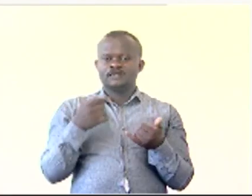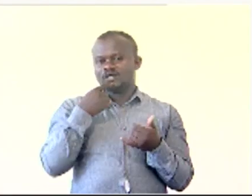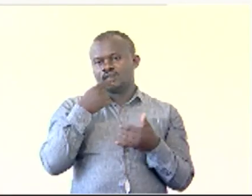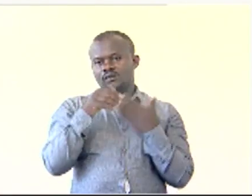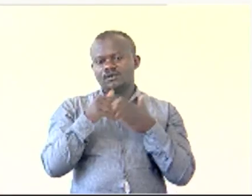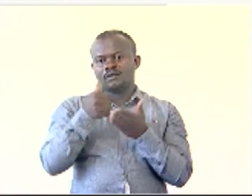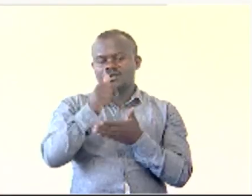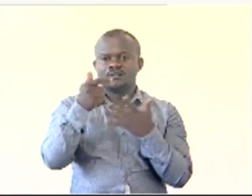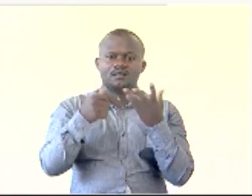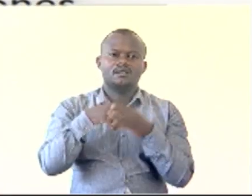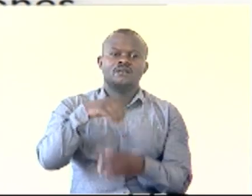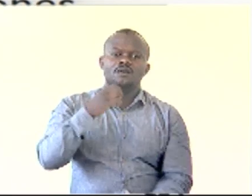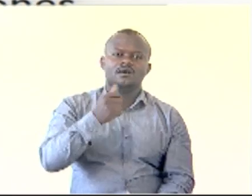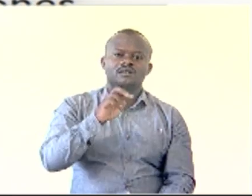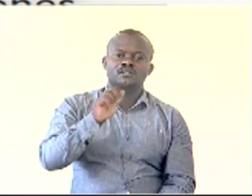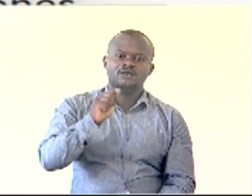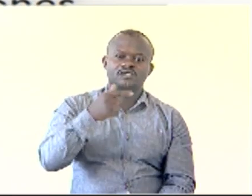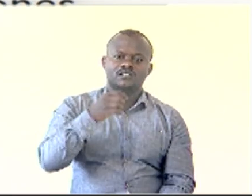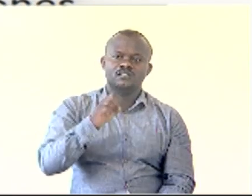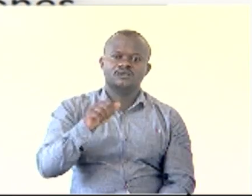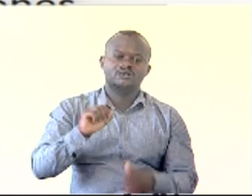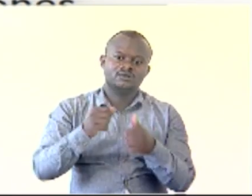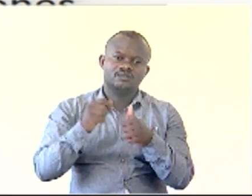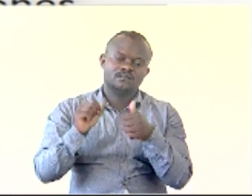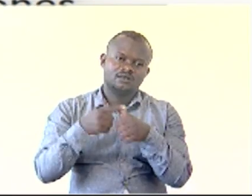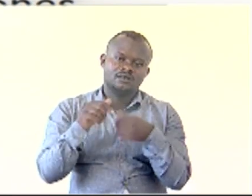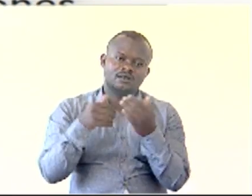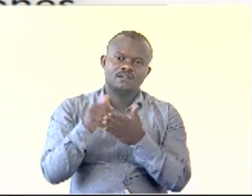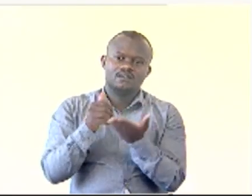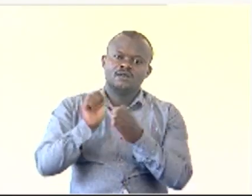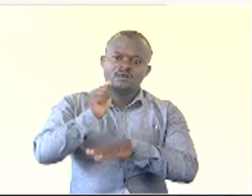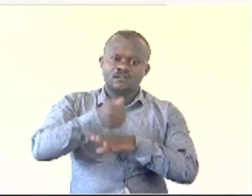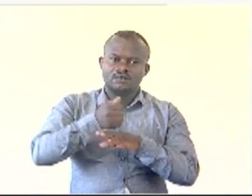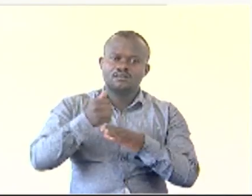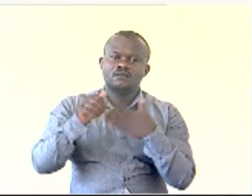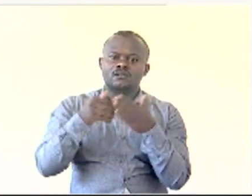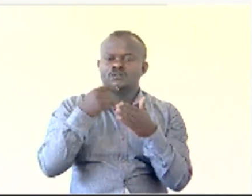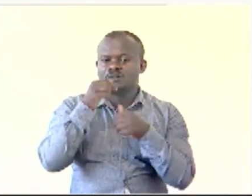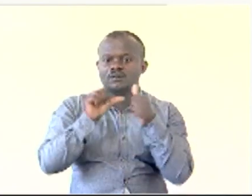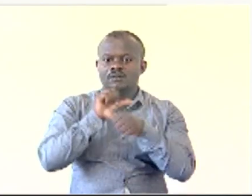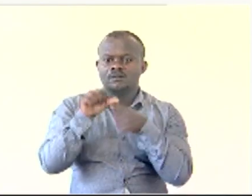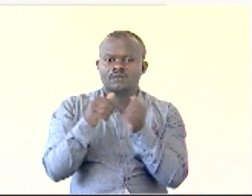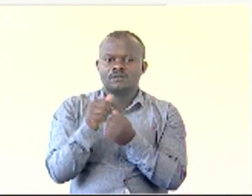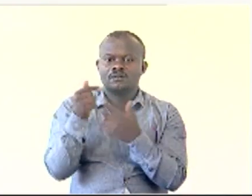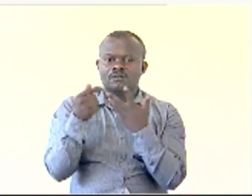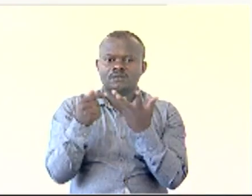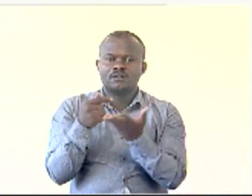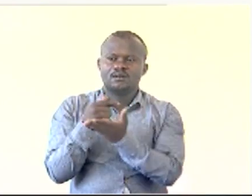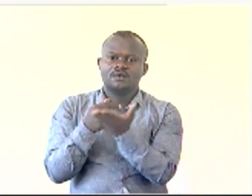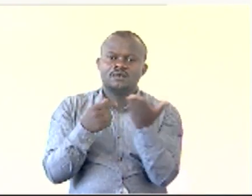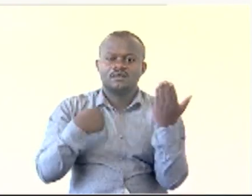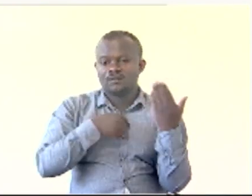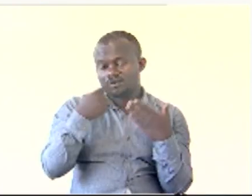So those are what we discussed, and we talked about fixed or movable joints. We talked about these joints that are found